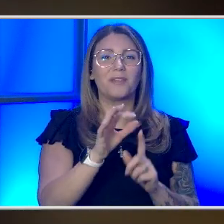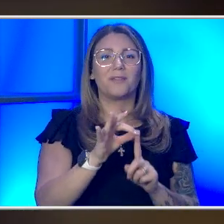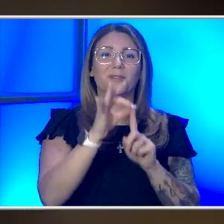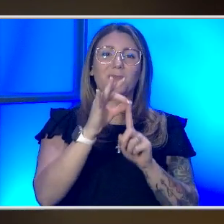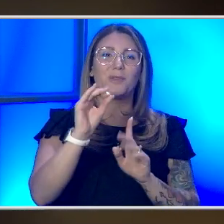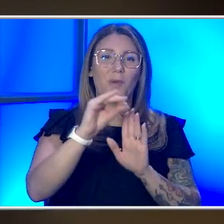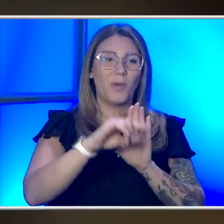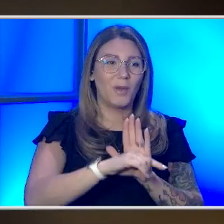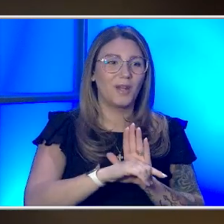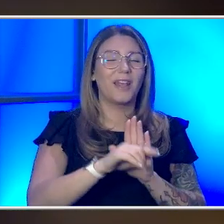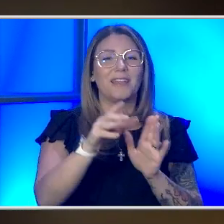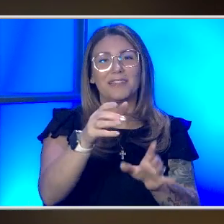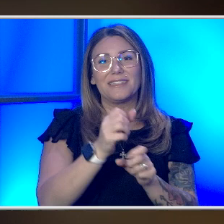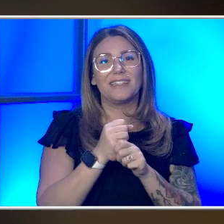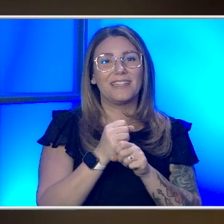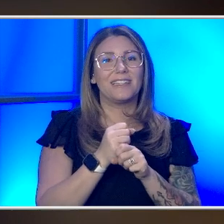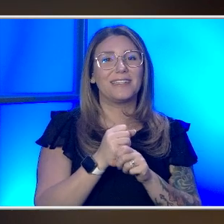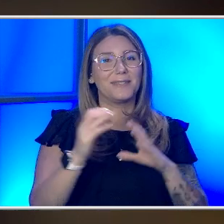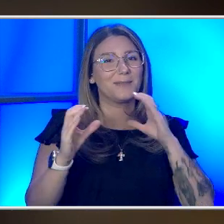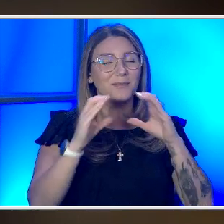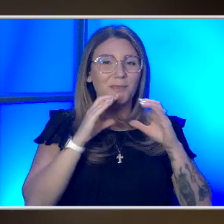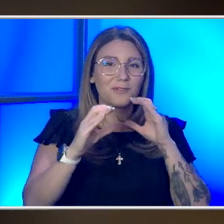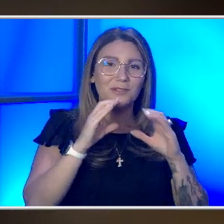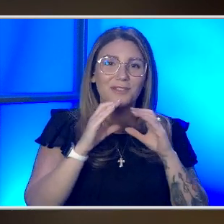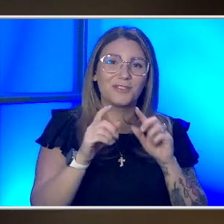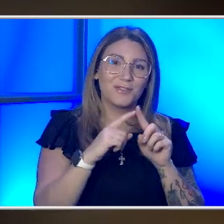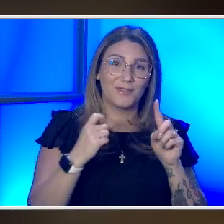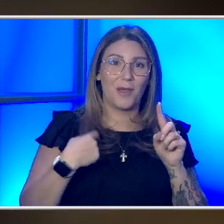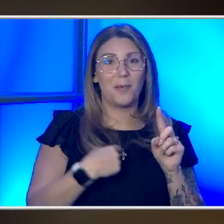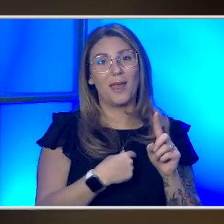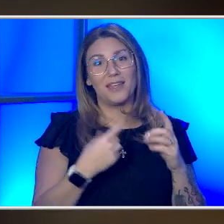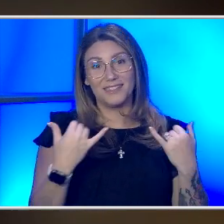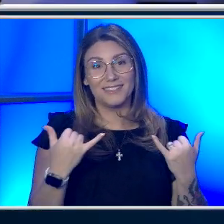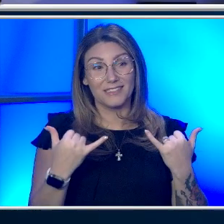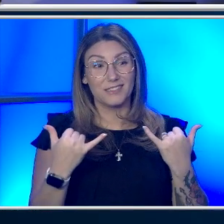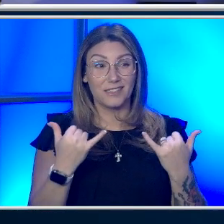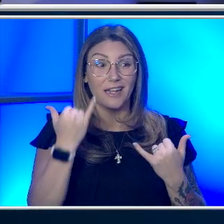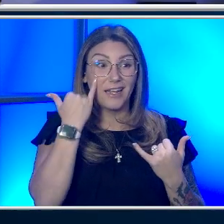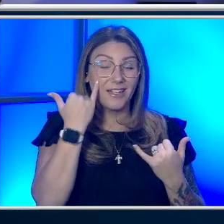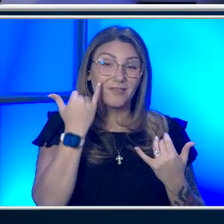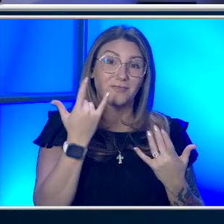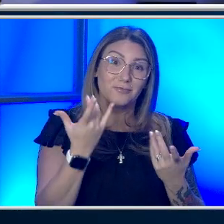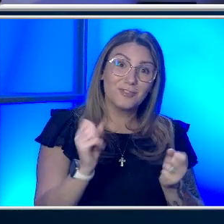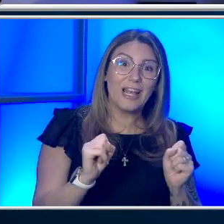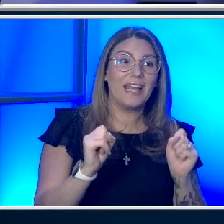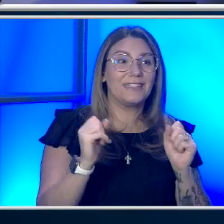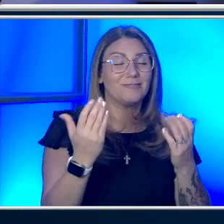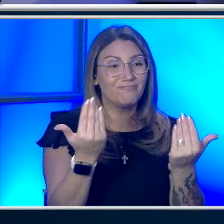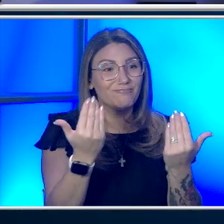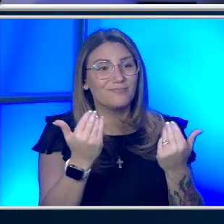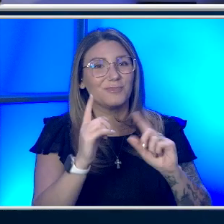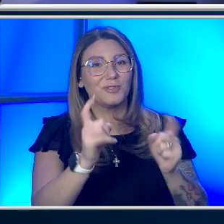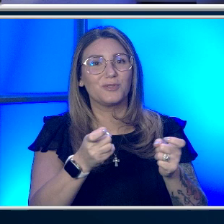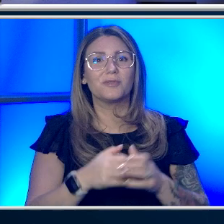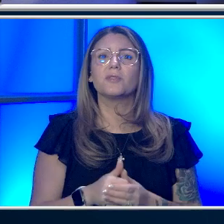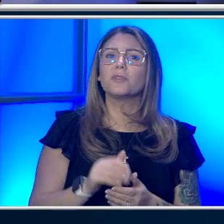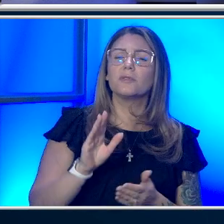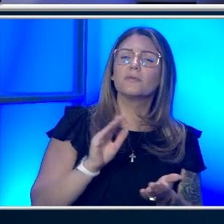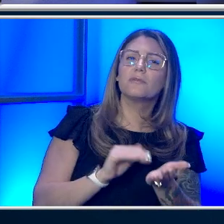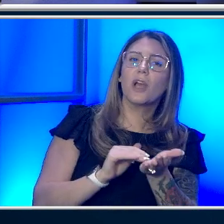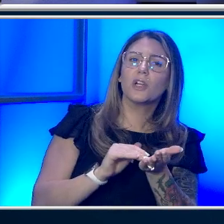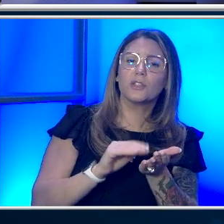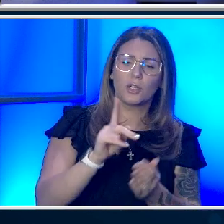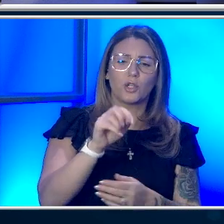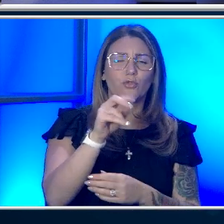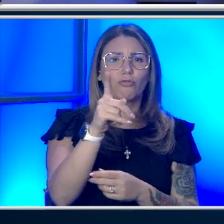receiving communication from us today if you're an O neg donor trying to get you in the door. Dr. Cooper, how common are transfusions?